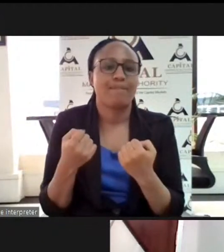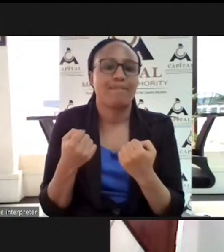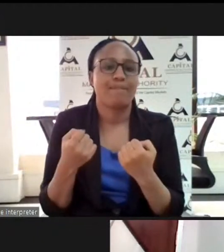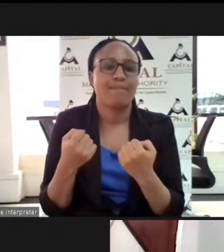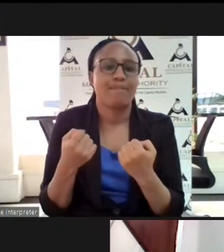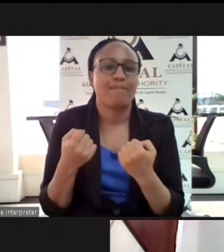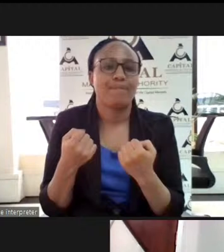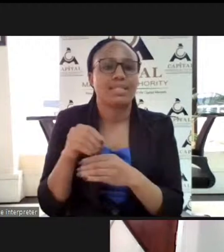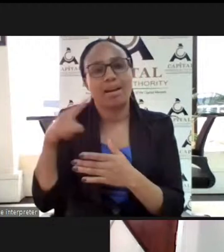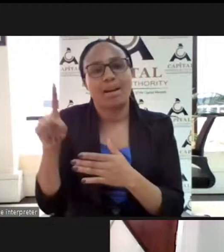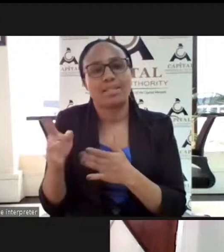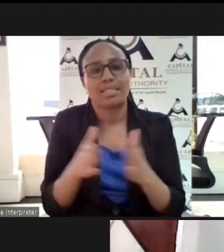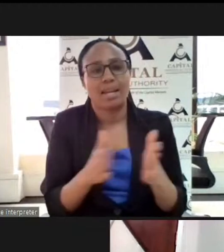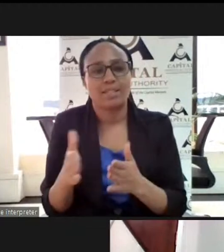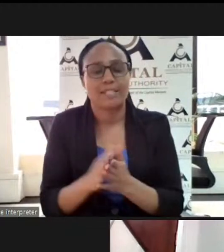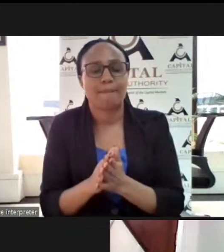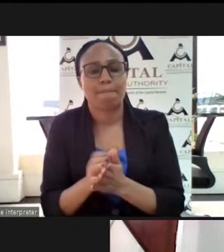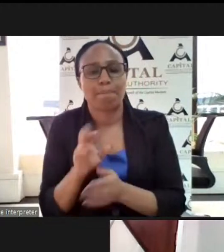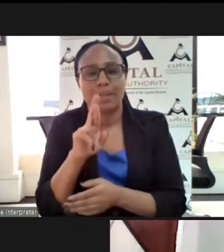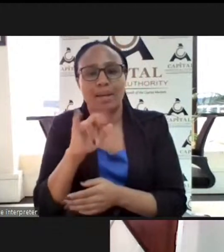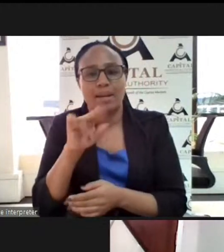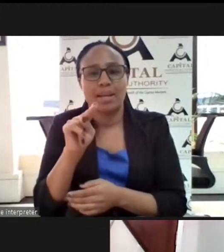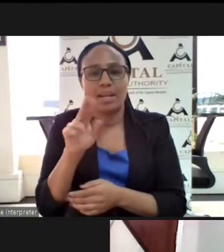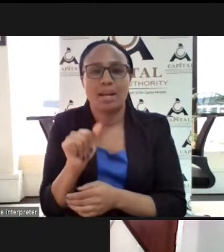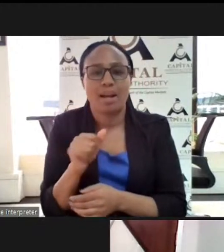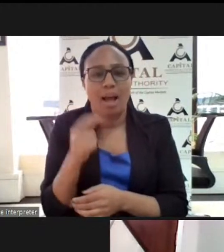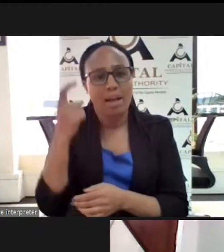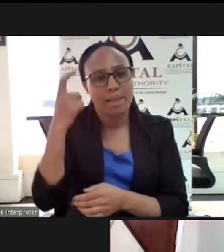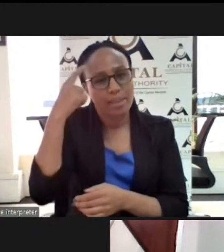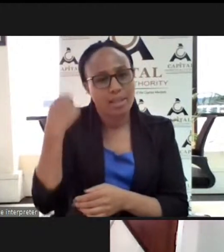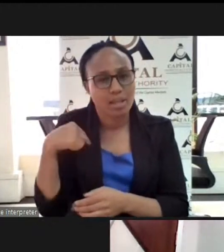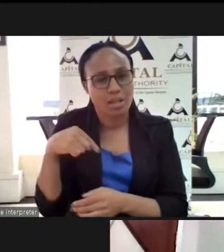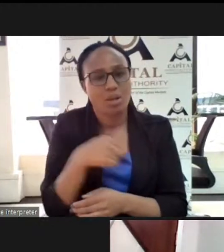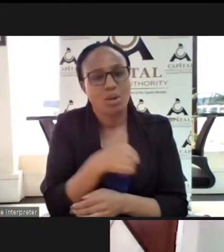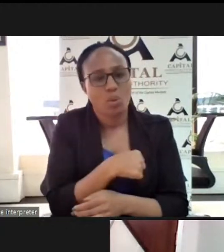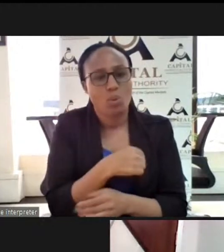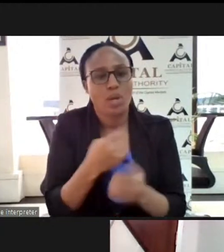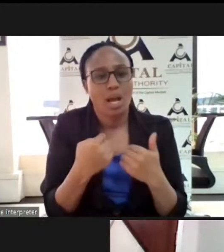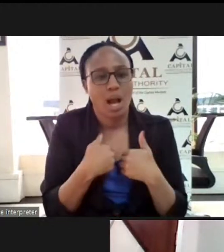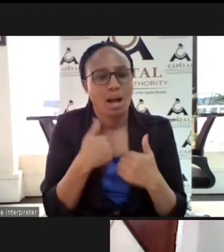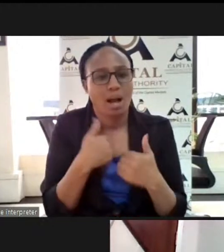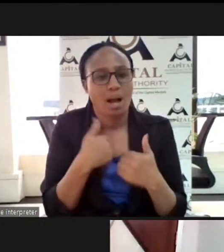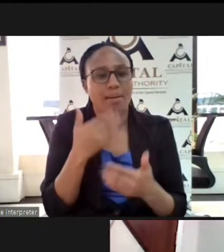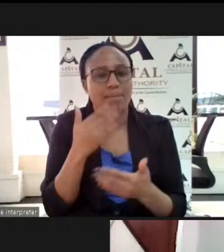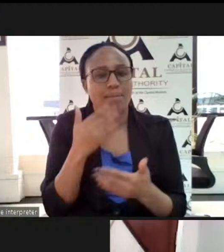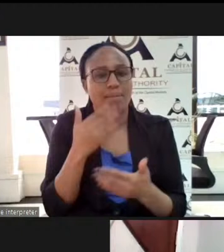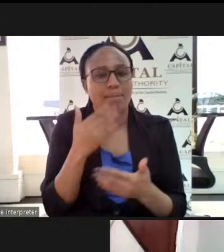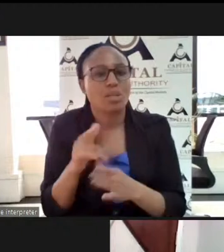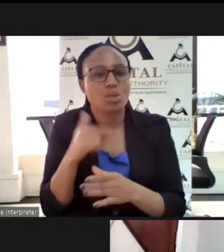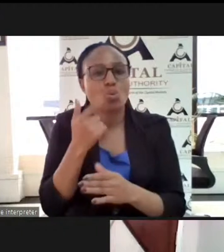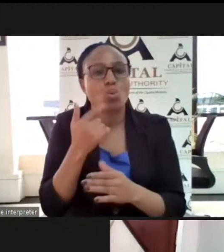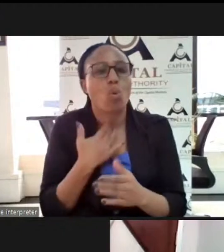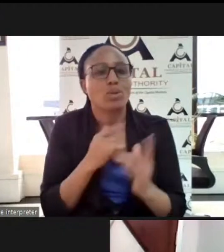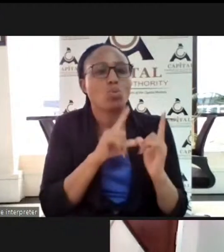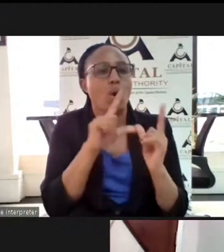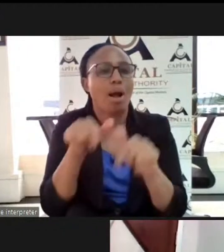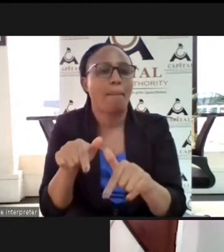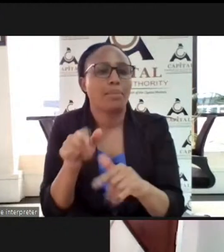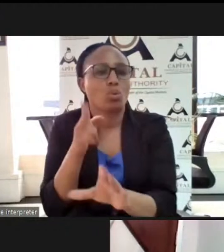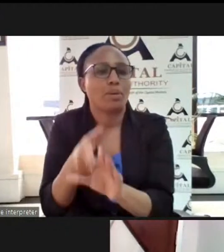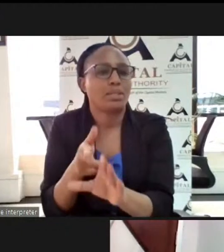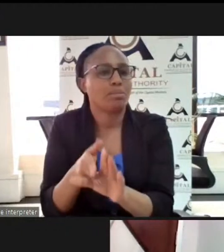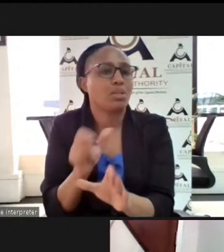channels. So Rina, I think we heard that, you know, some investors would also want to come and participate in the not